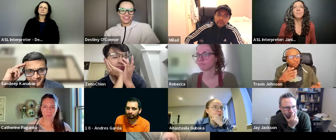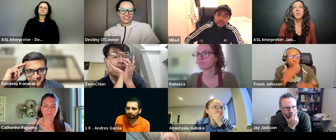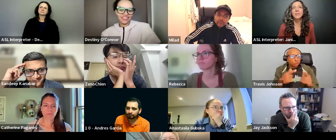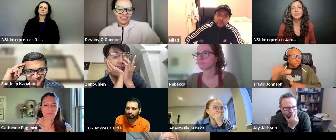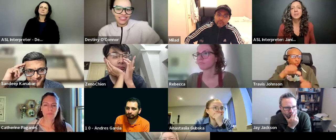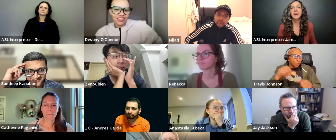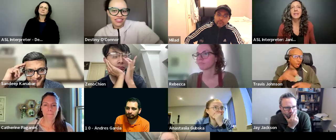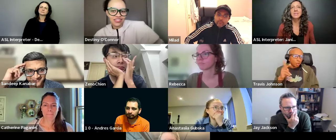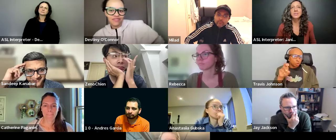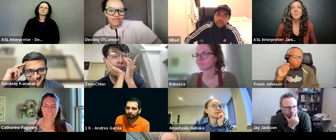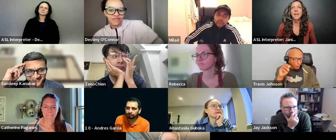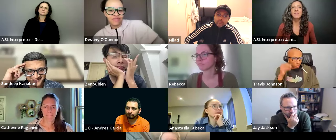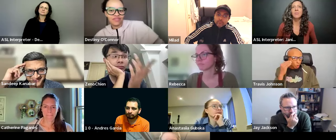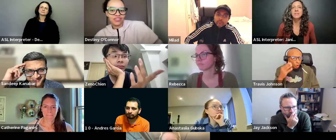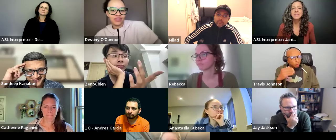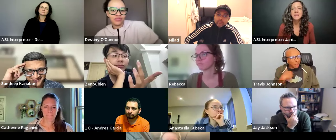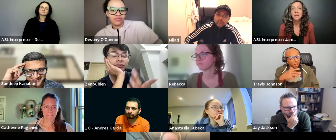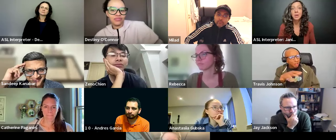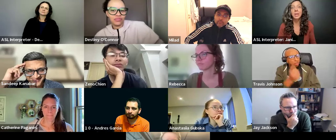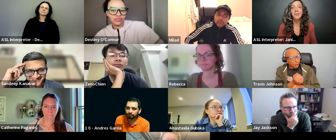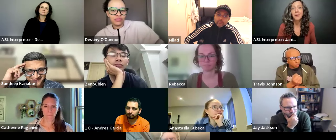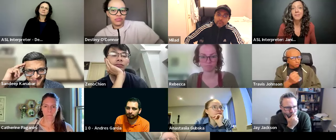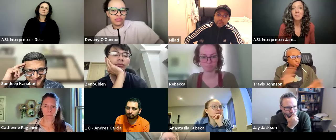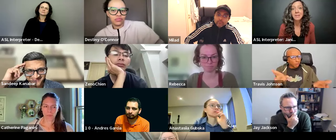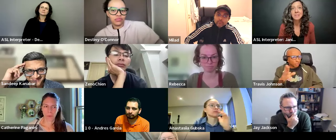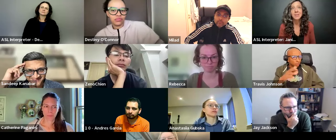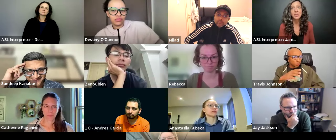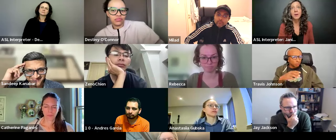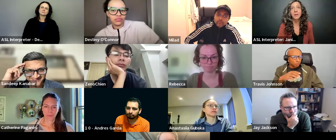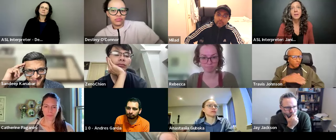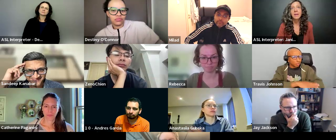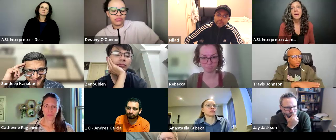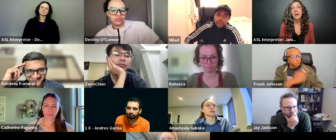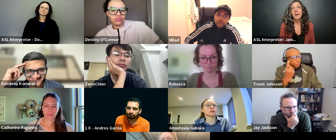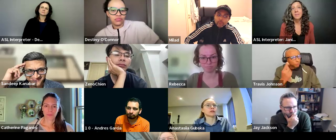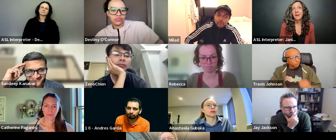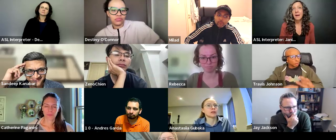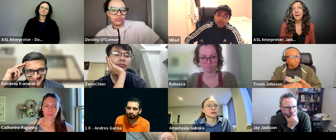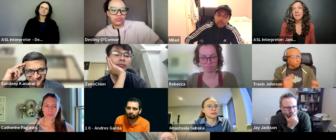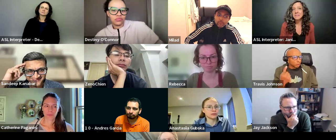in there. I'm not quite sure. I can assume that everyone is going to be looking out for everybody else at KubeCon.